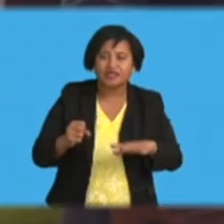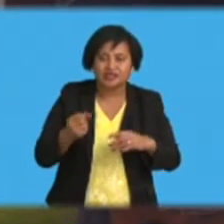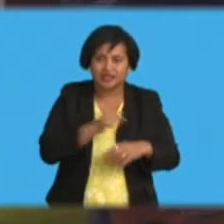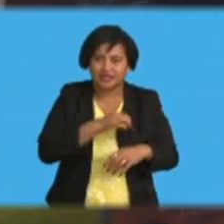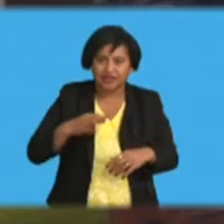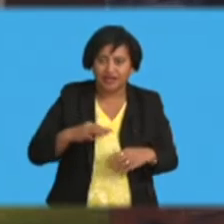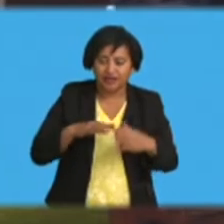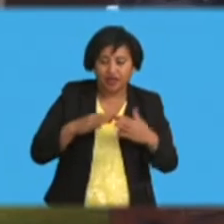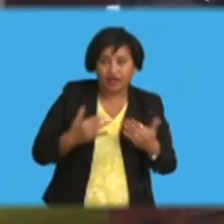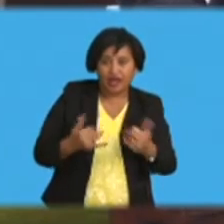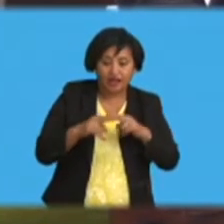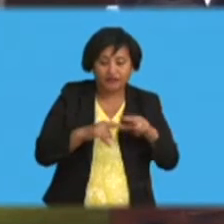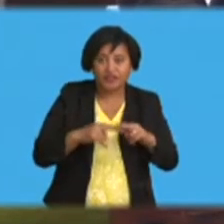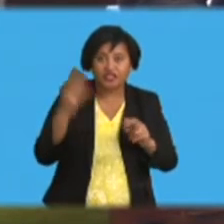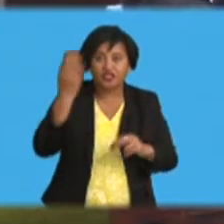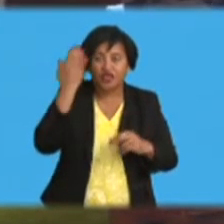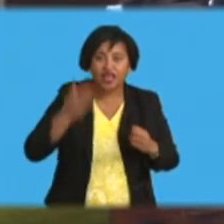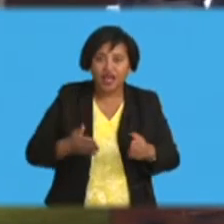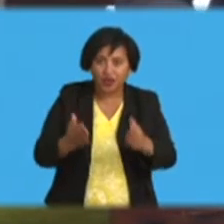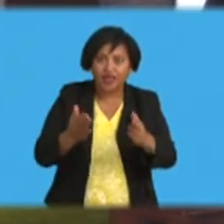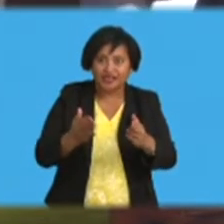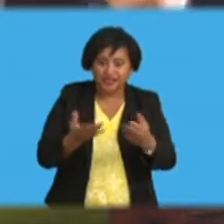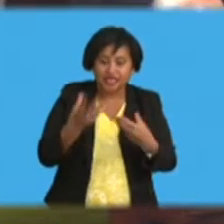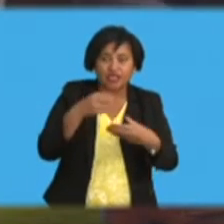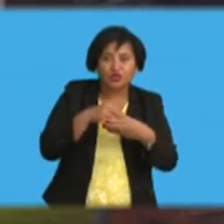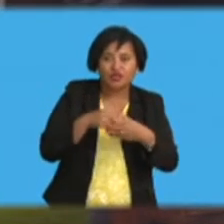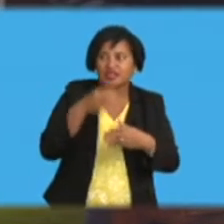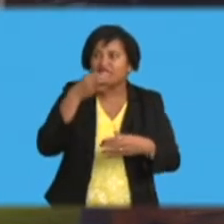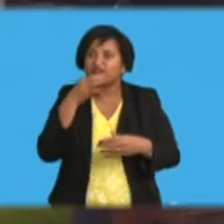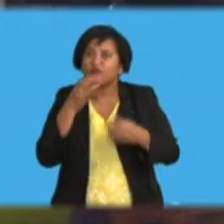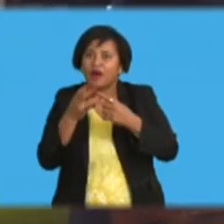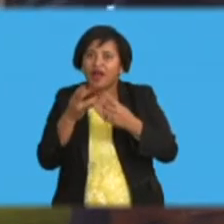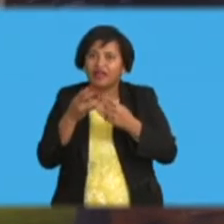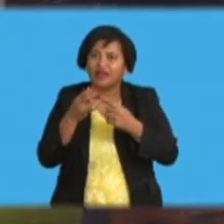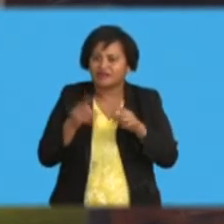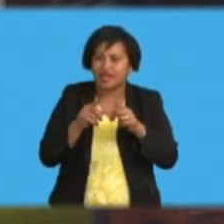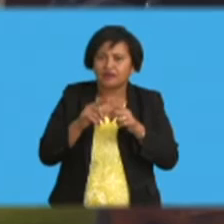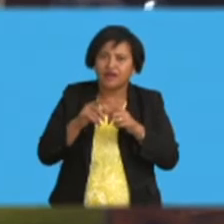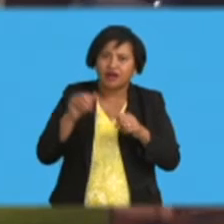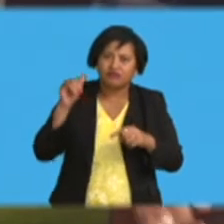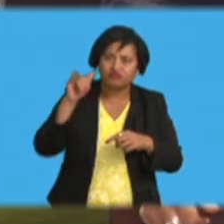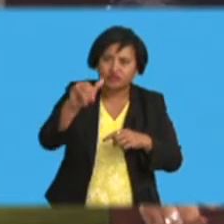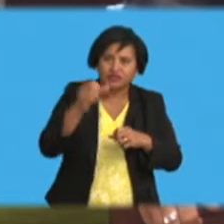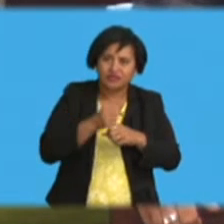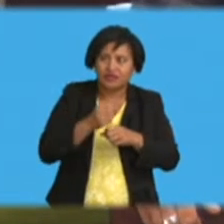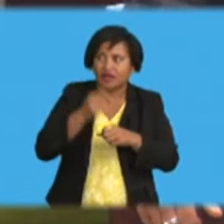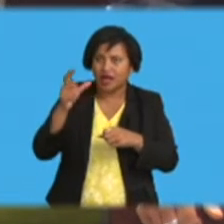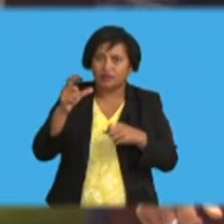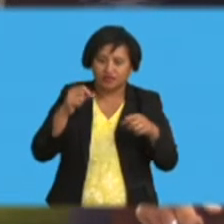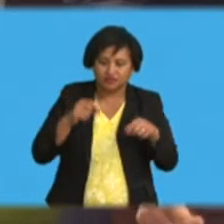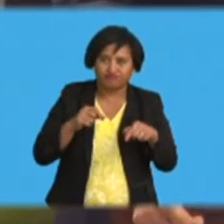a handful of national airlines which are profitable and indeed growing, Madam Speaker. Madam Speaker, in 2011,